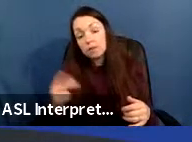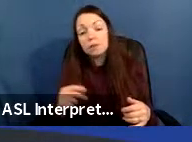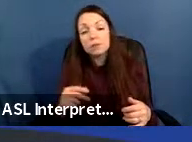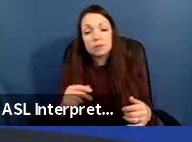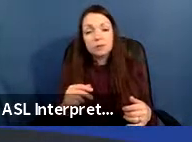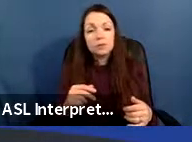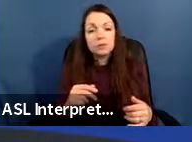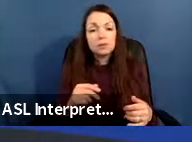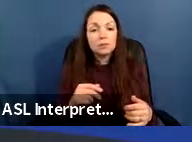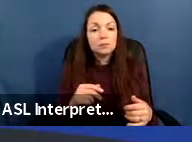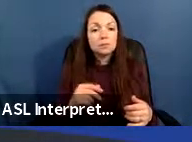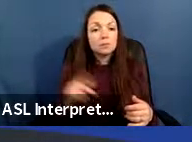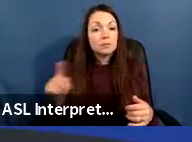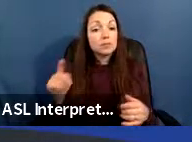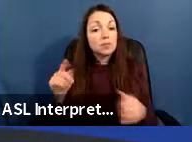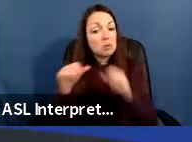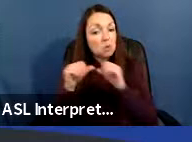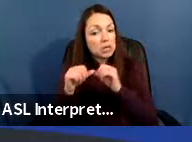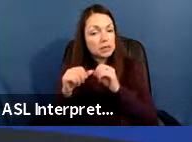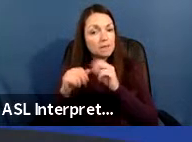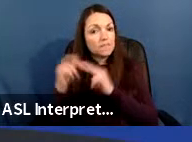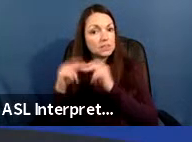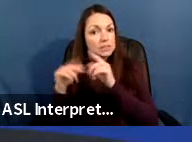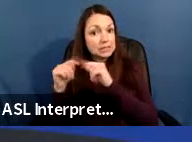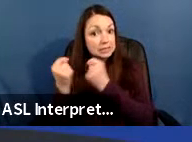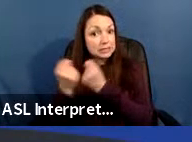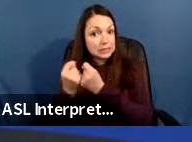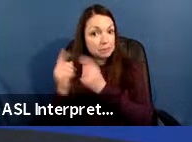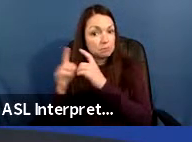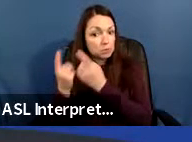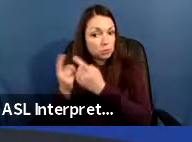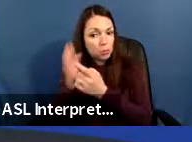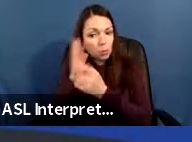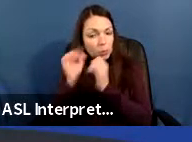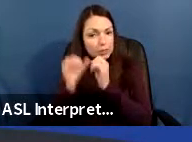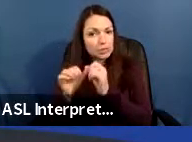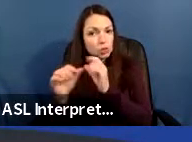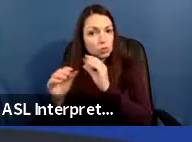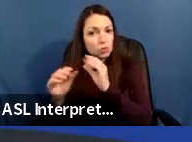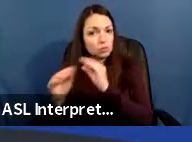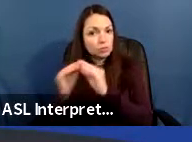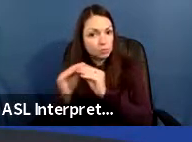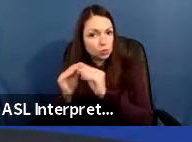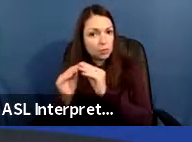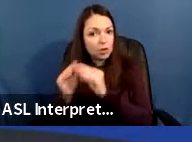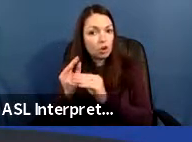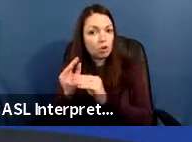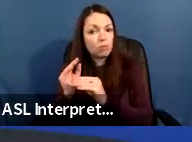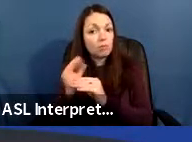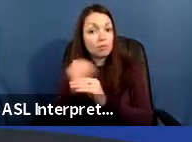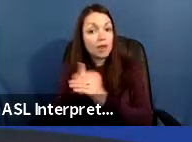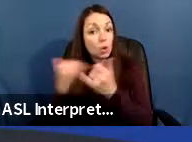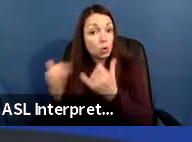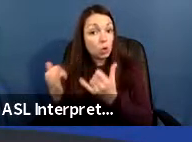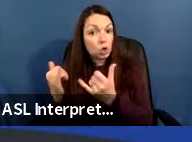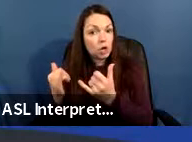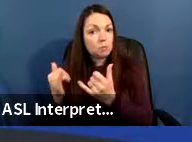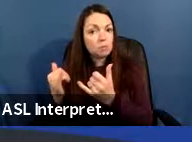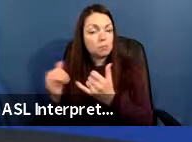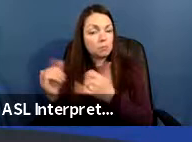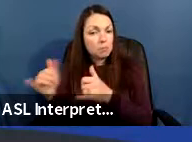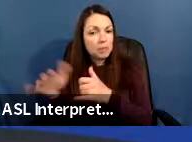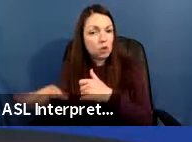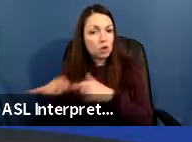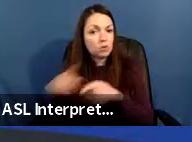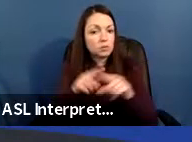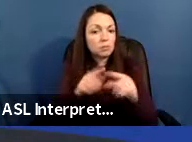team continue to repair and maintain our existing playgrounds, there are still some cases when playgrounds are outdated or have